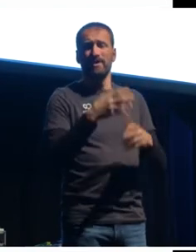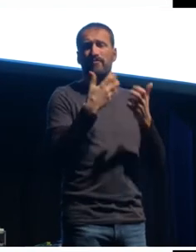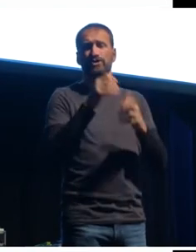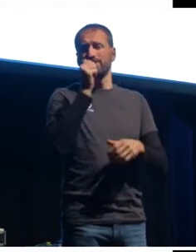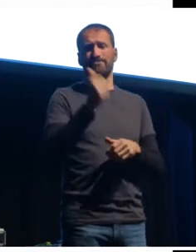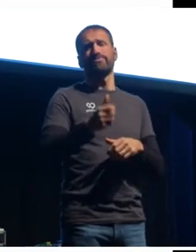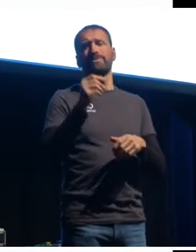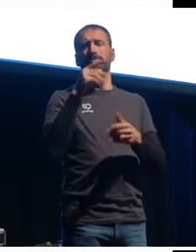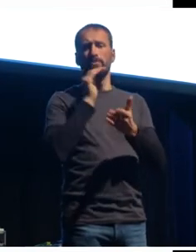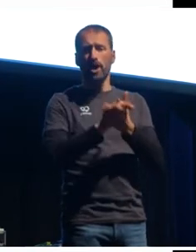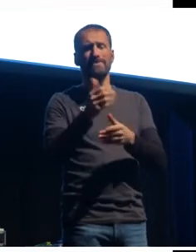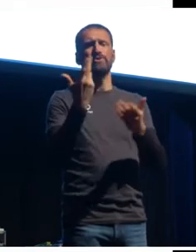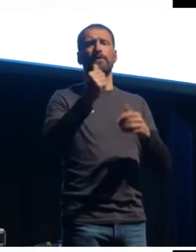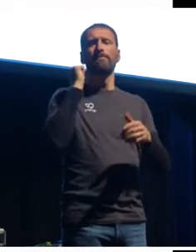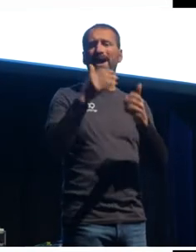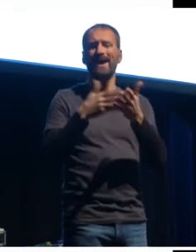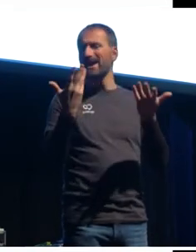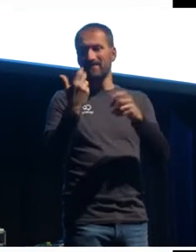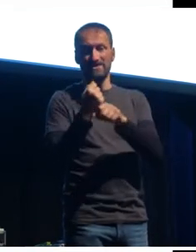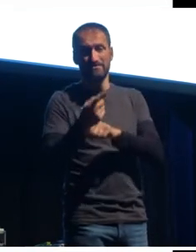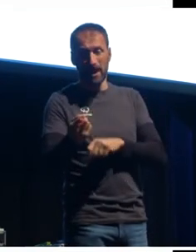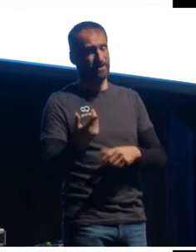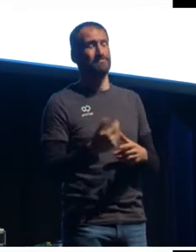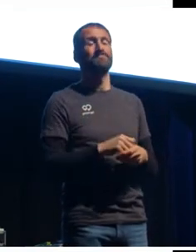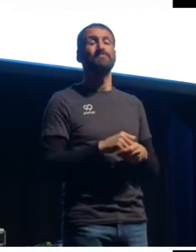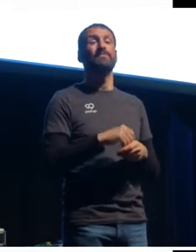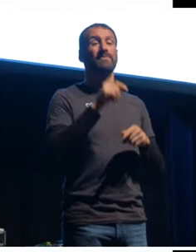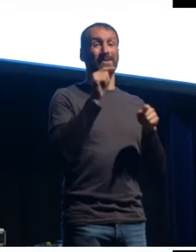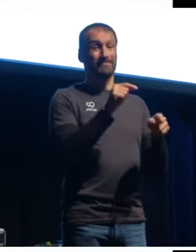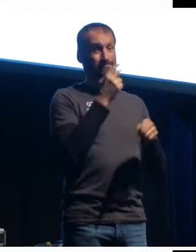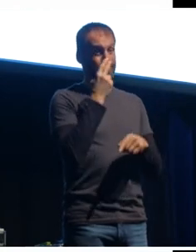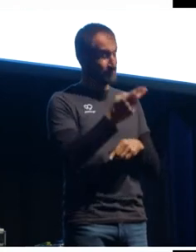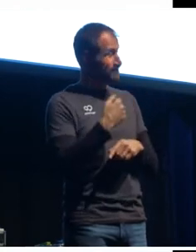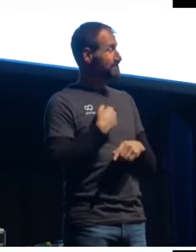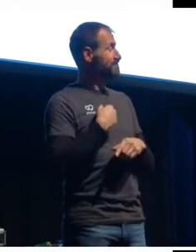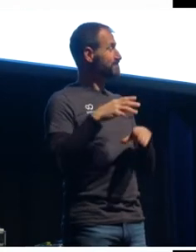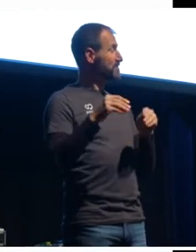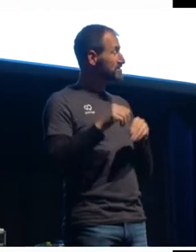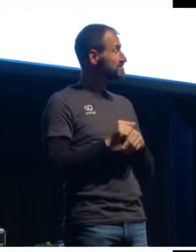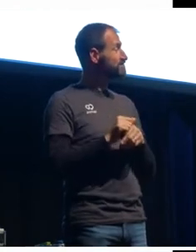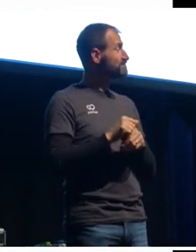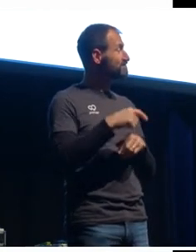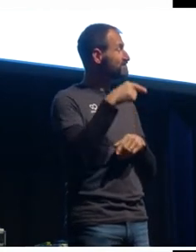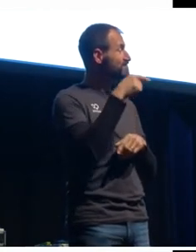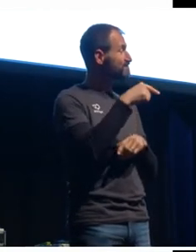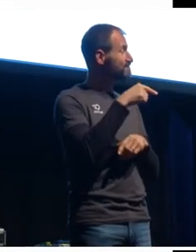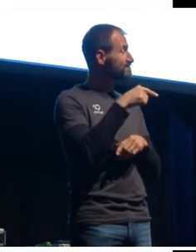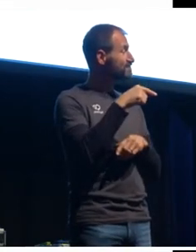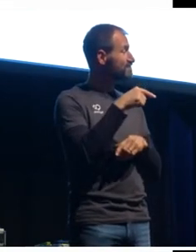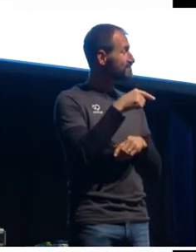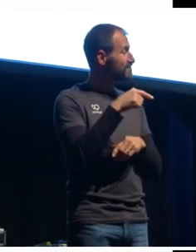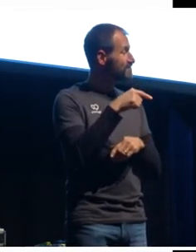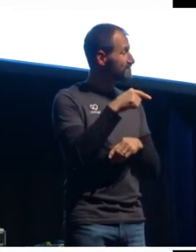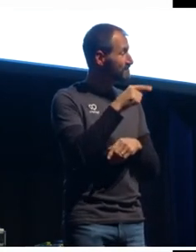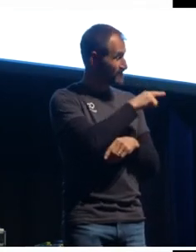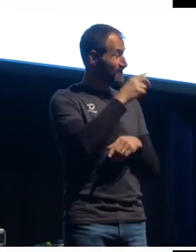your backend code's doing. So when you look here, I'm using p-retry, and the thing that I wanted to try here is that I want to retry two times before I